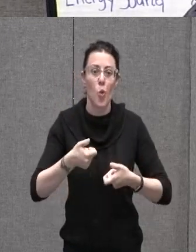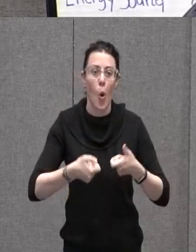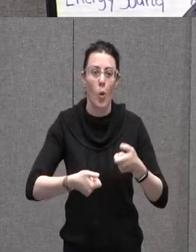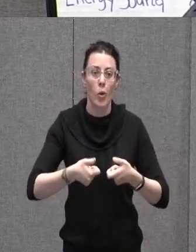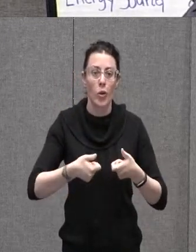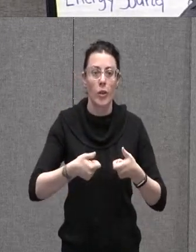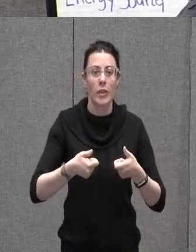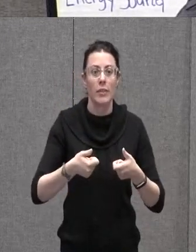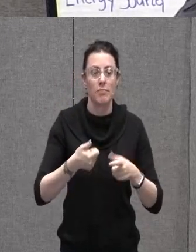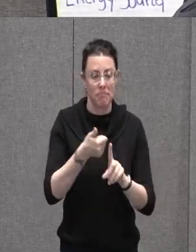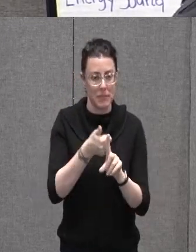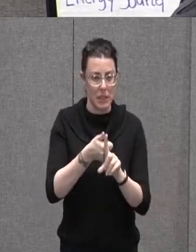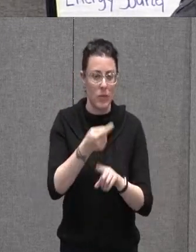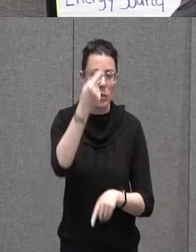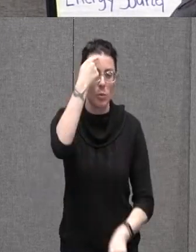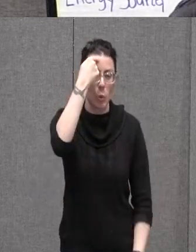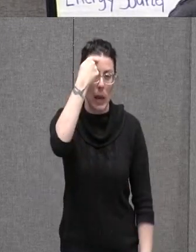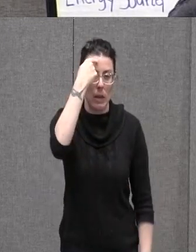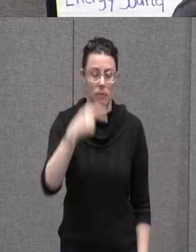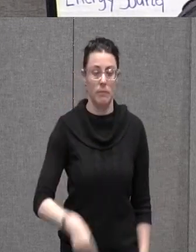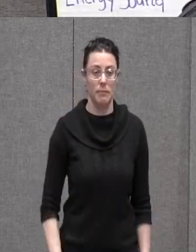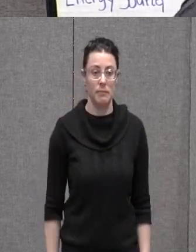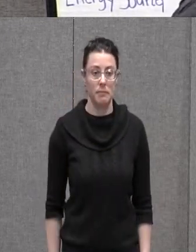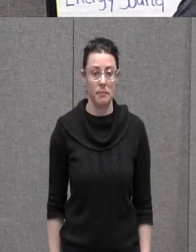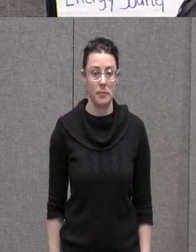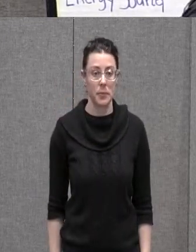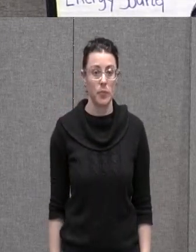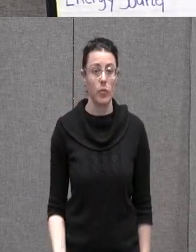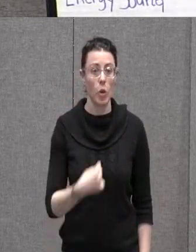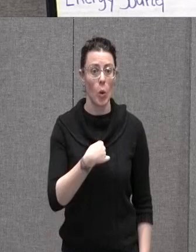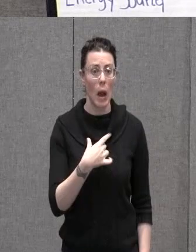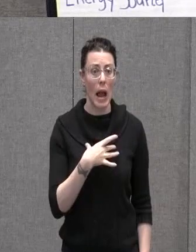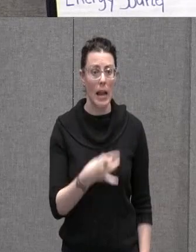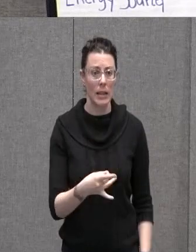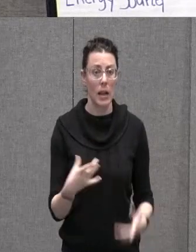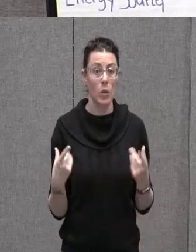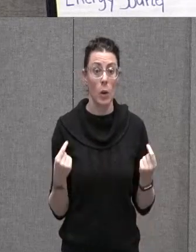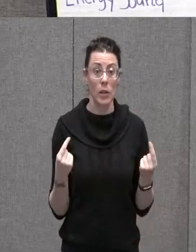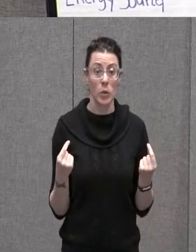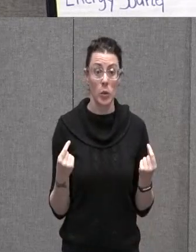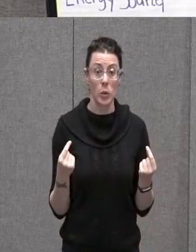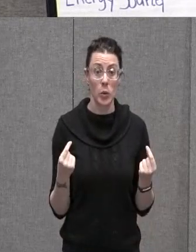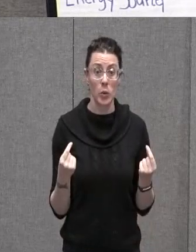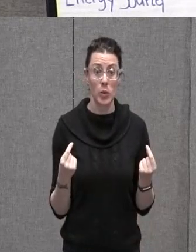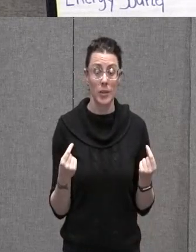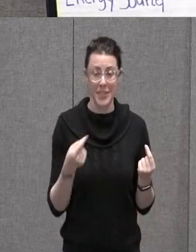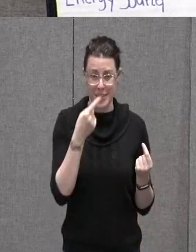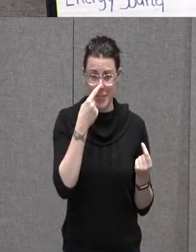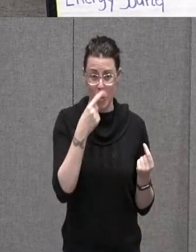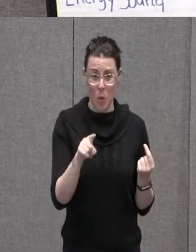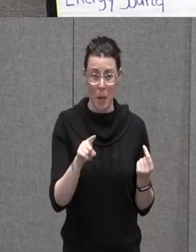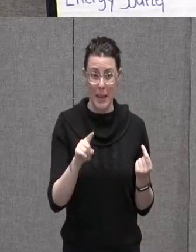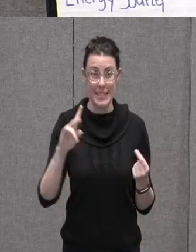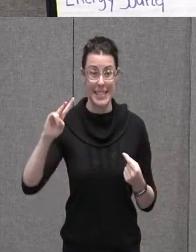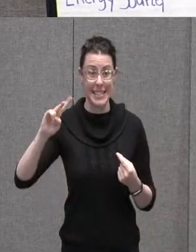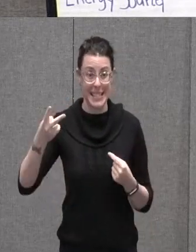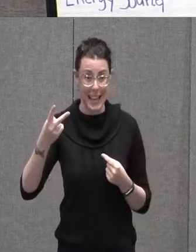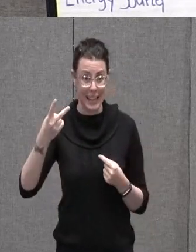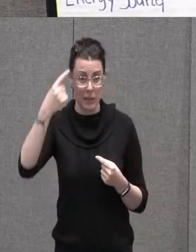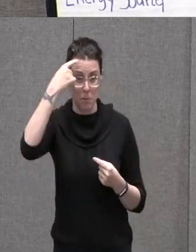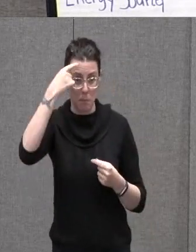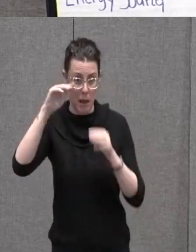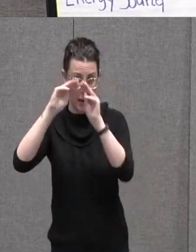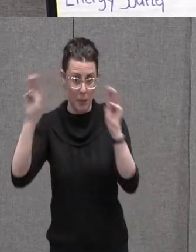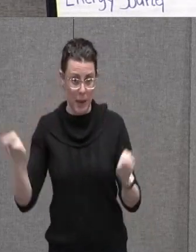Okay, so what I'd like to do is if we can make another mind map really quick. Let's